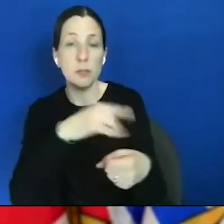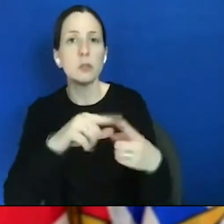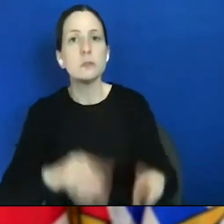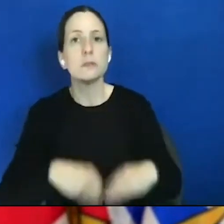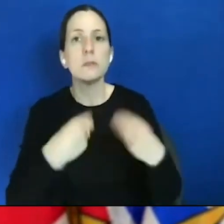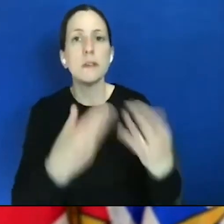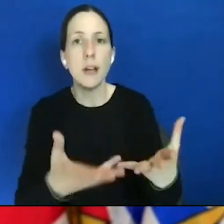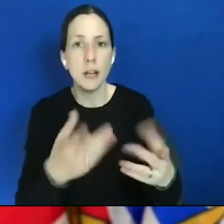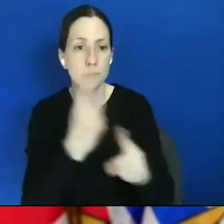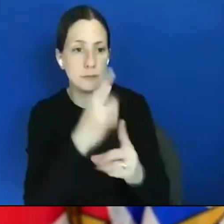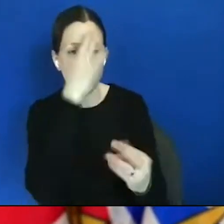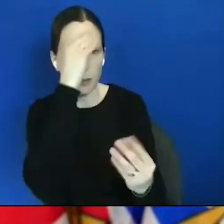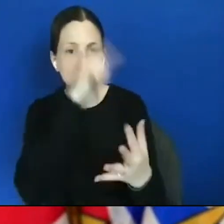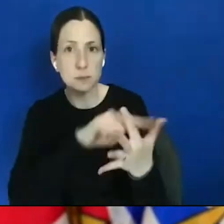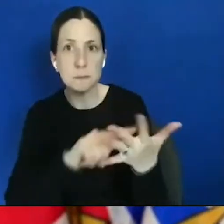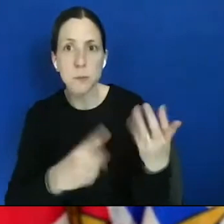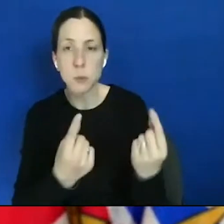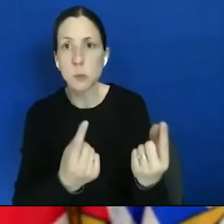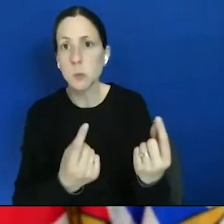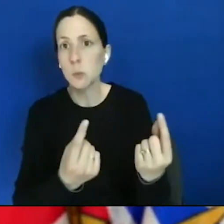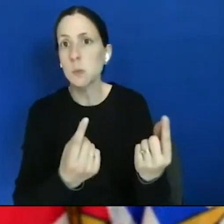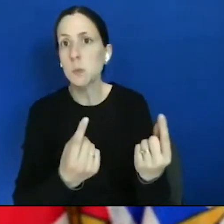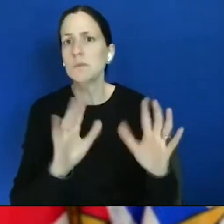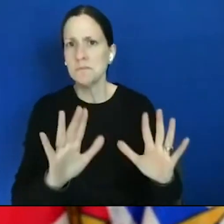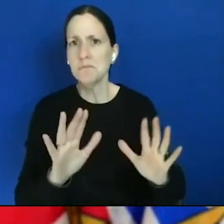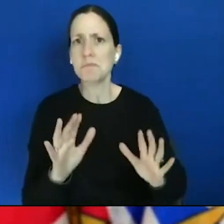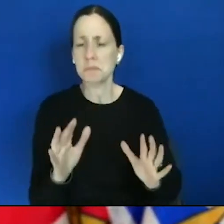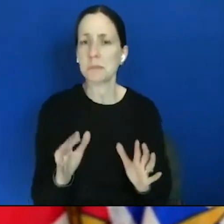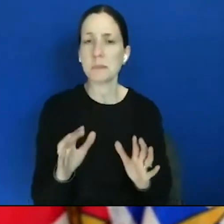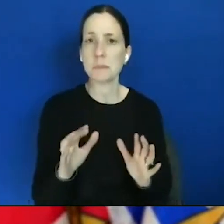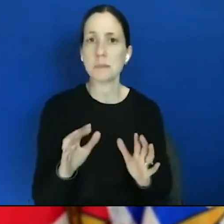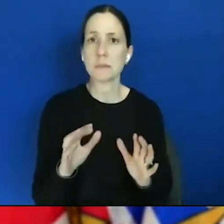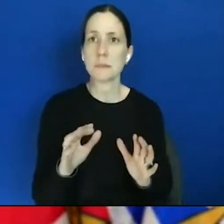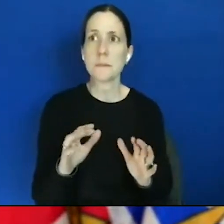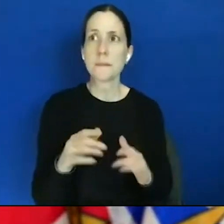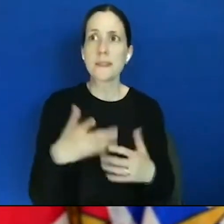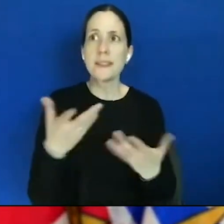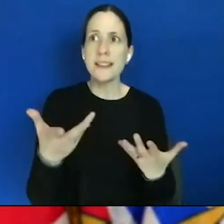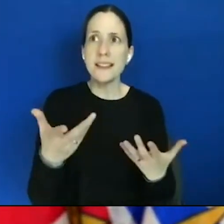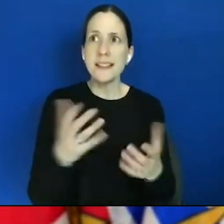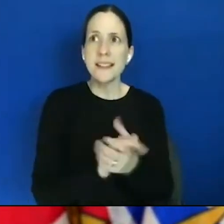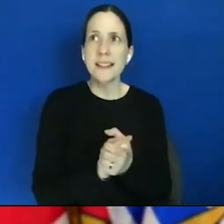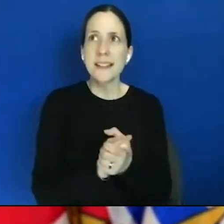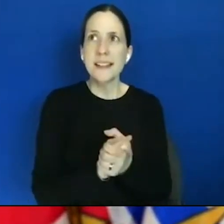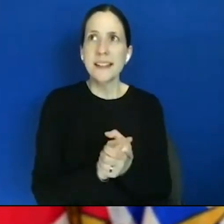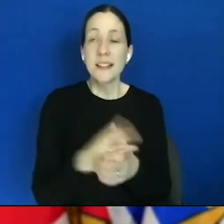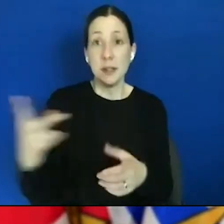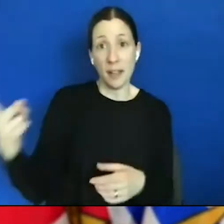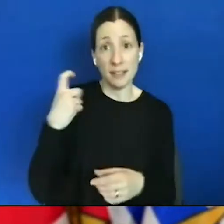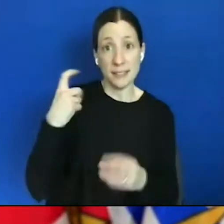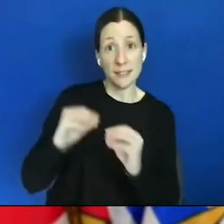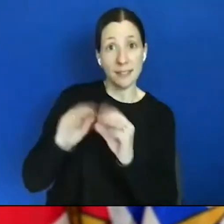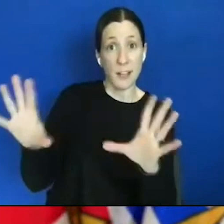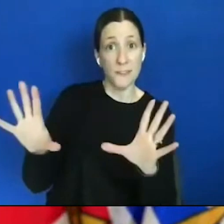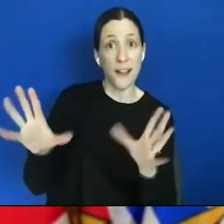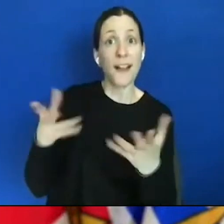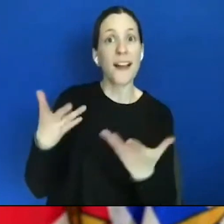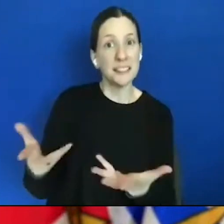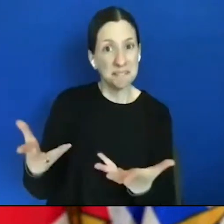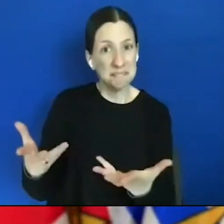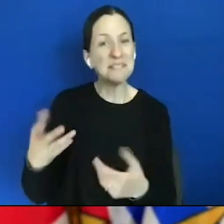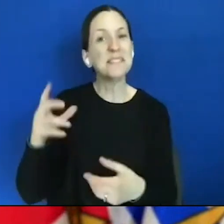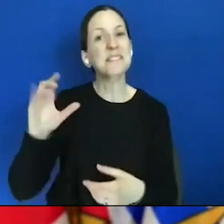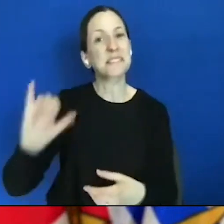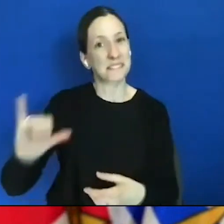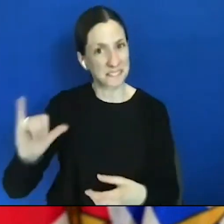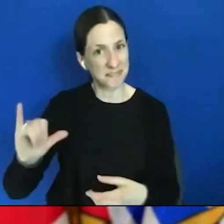to provide you with the information that you need as well. So it's a challenging question, and I've been asked that by my